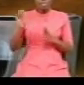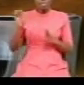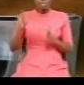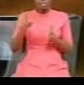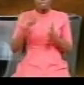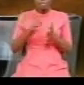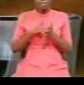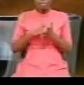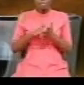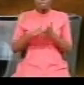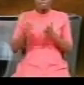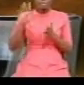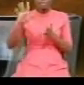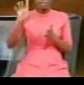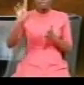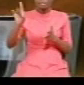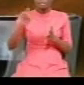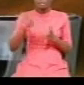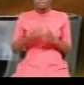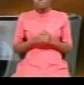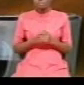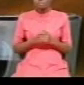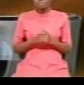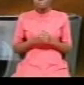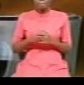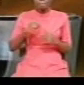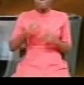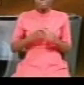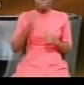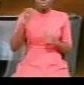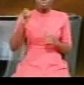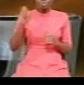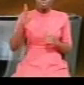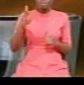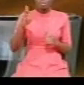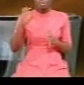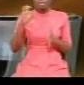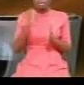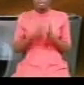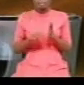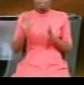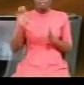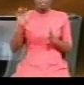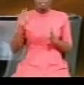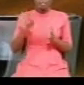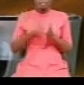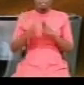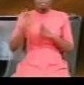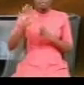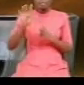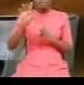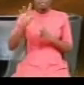verse 58. 1 Corinthians chapter 15,